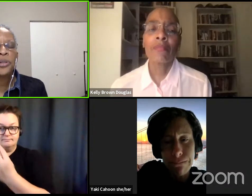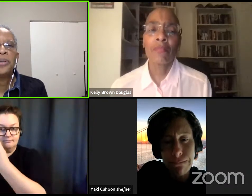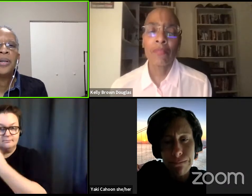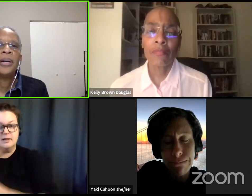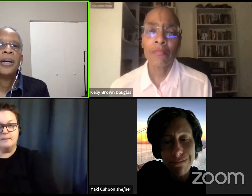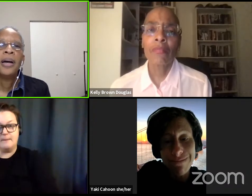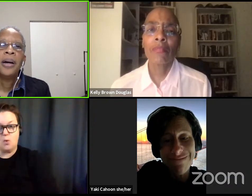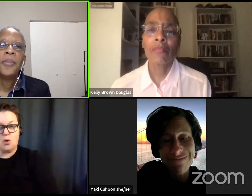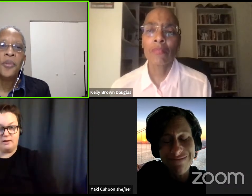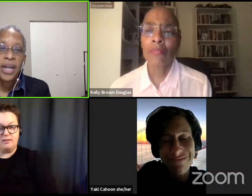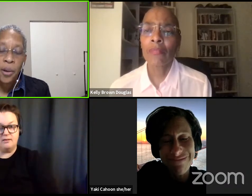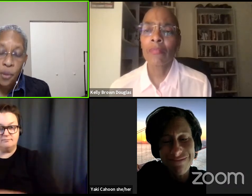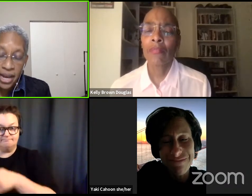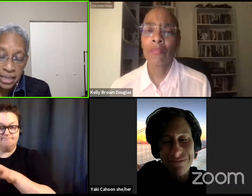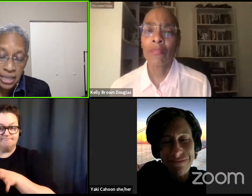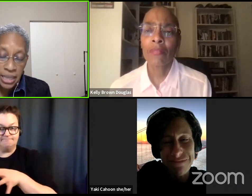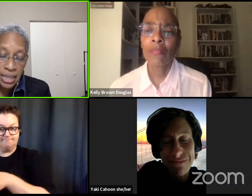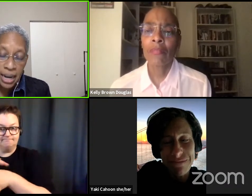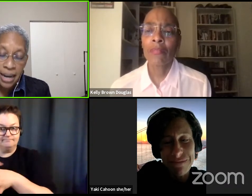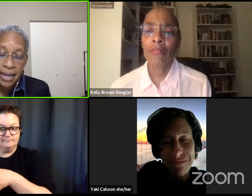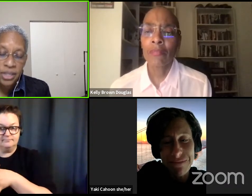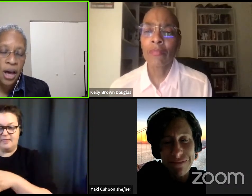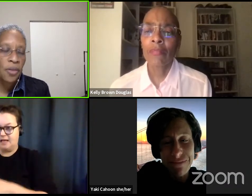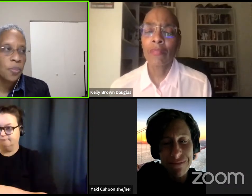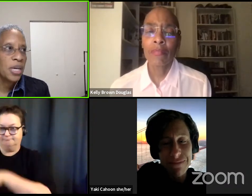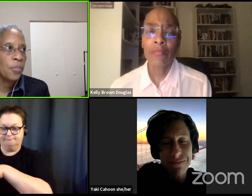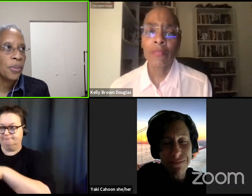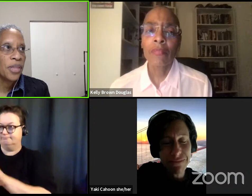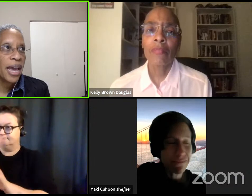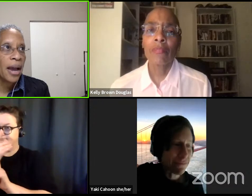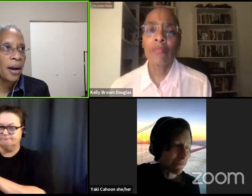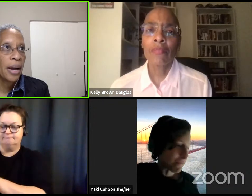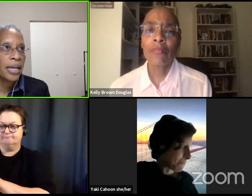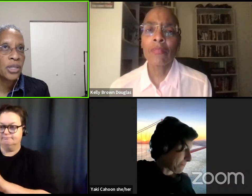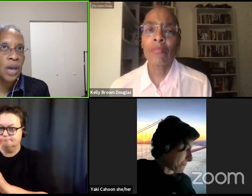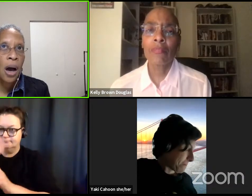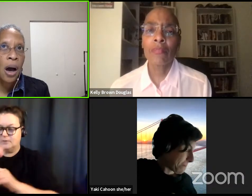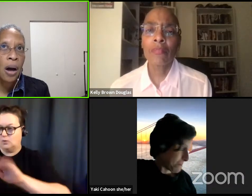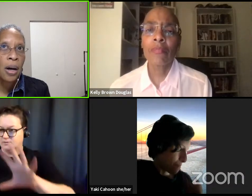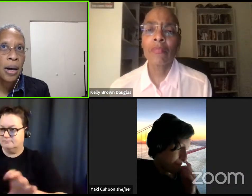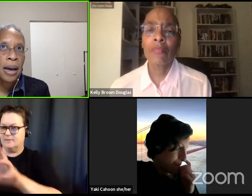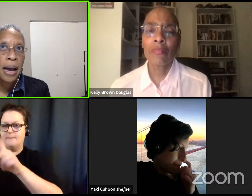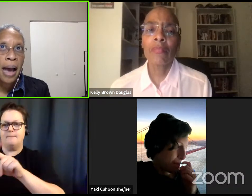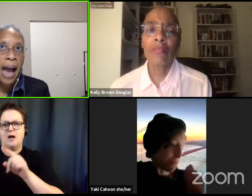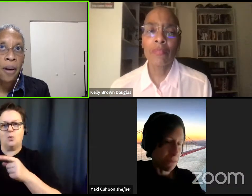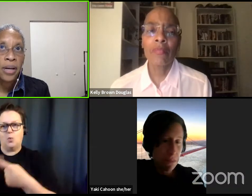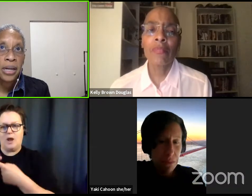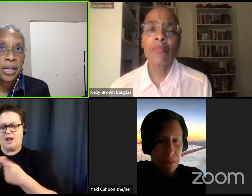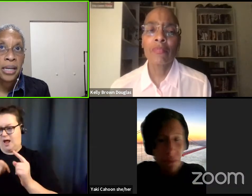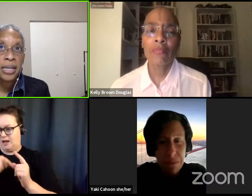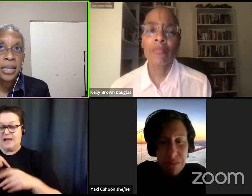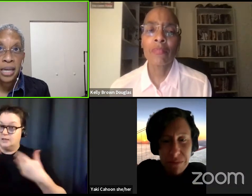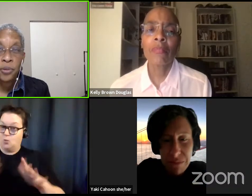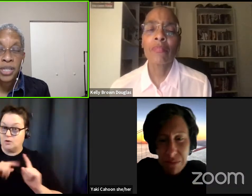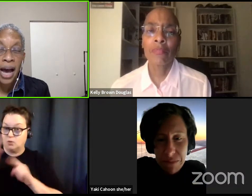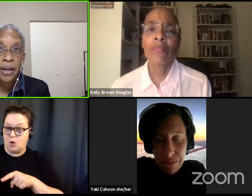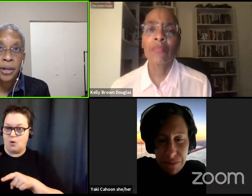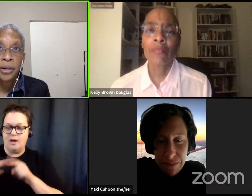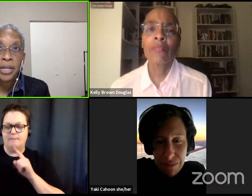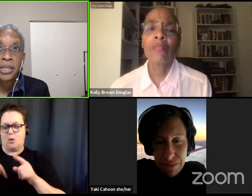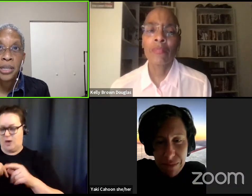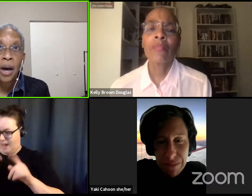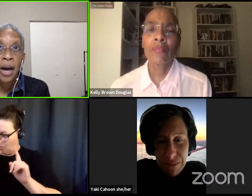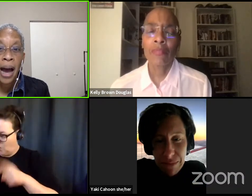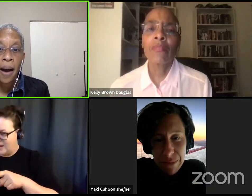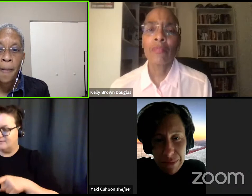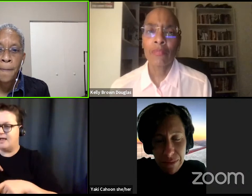to. But when I went and saw the people there and saw how he was